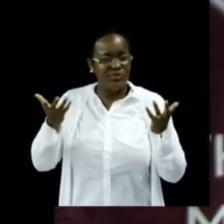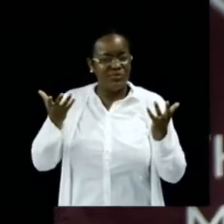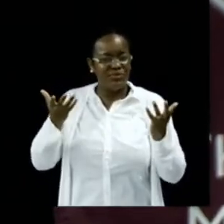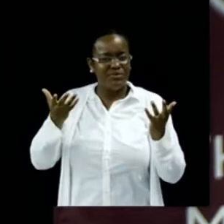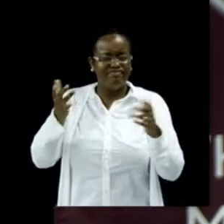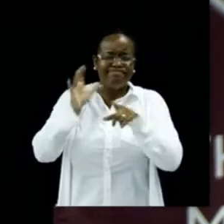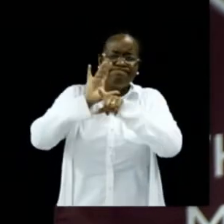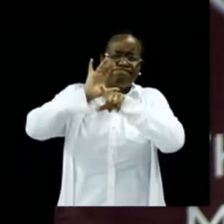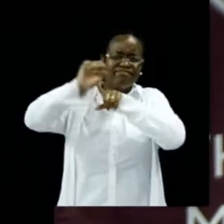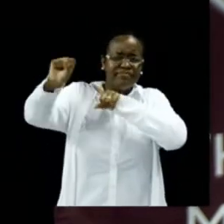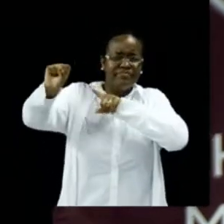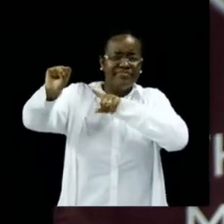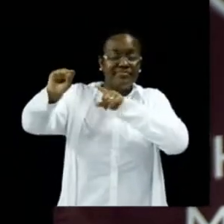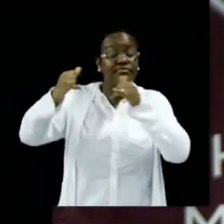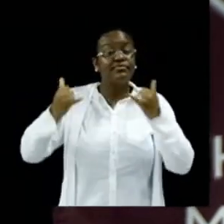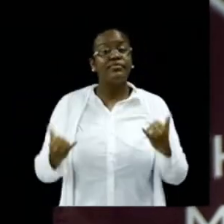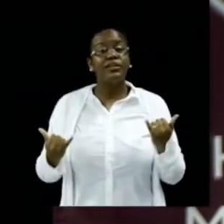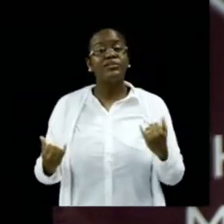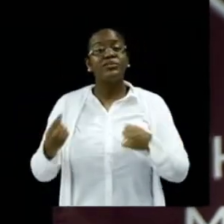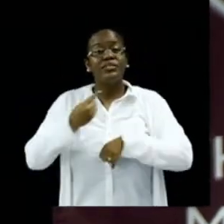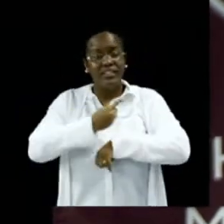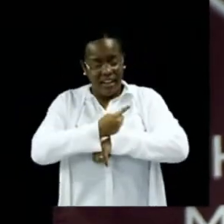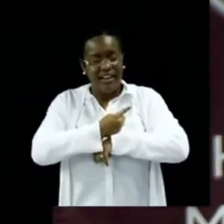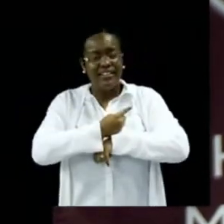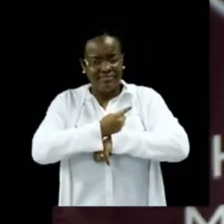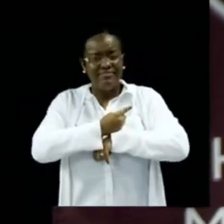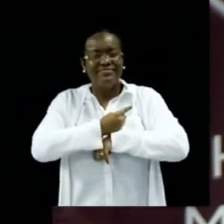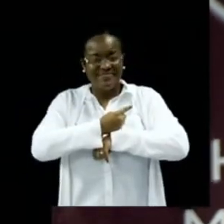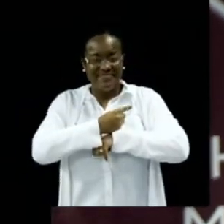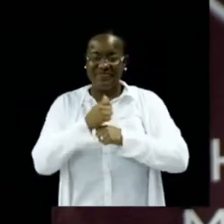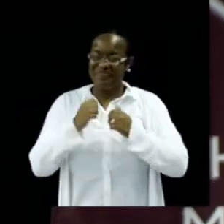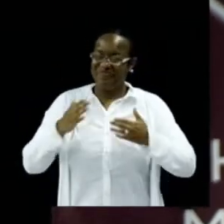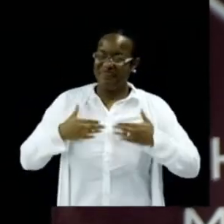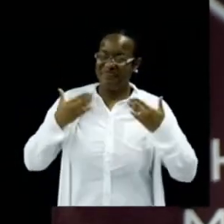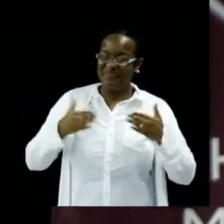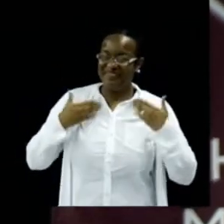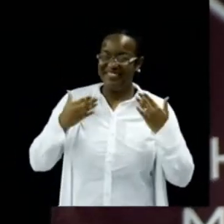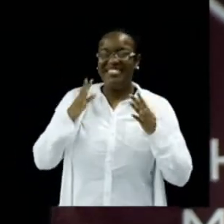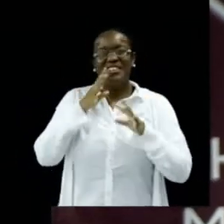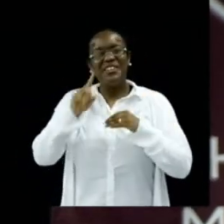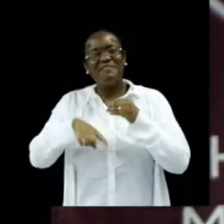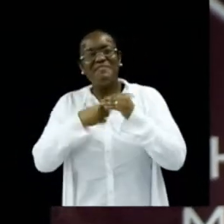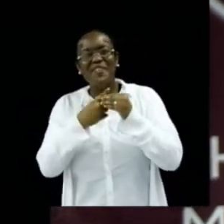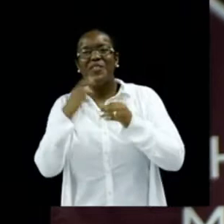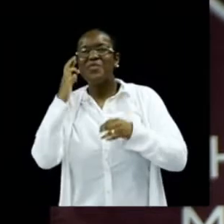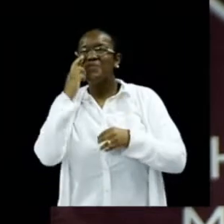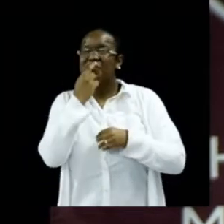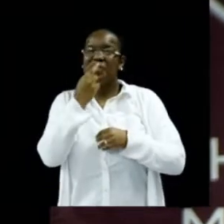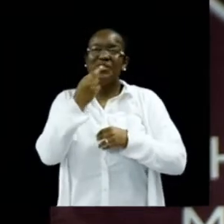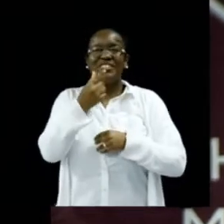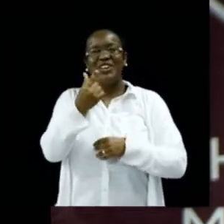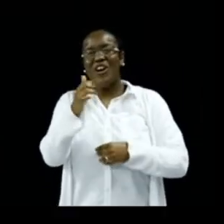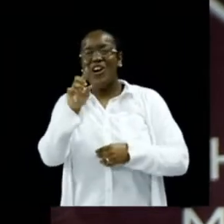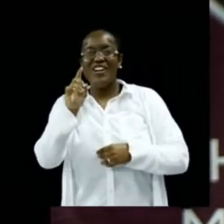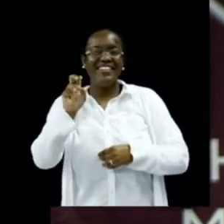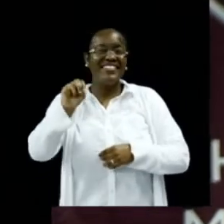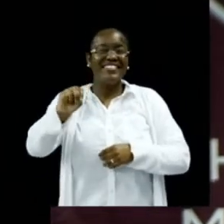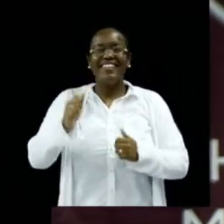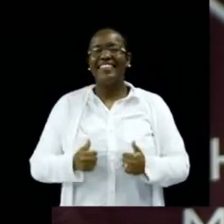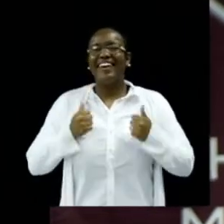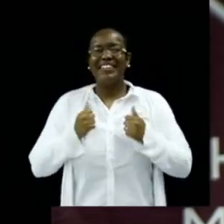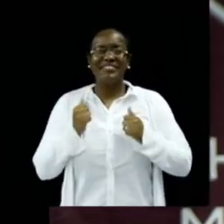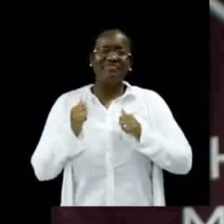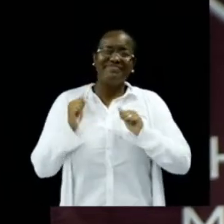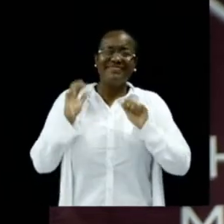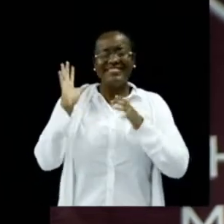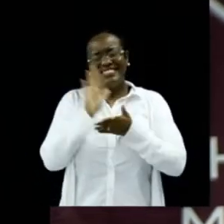I would like to stand before you in cheerful tone and speak of the rose garden of life that you will walk through. But